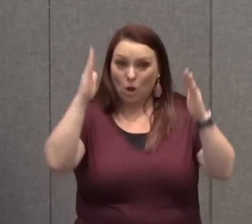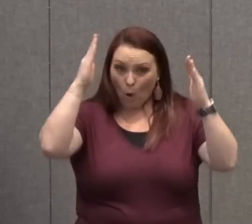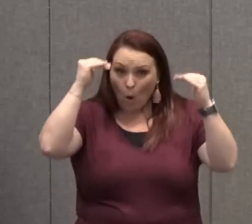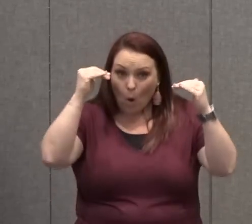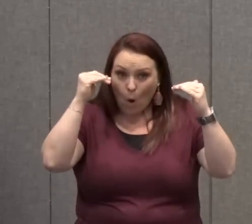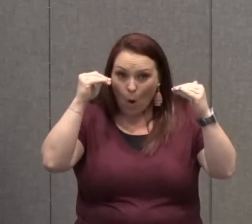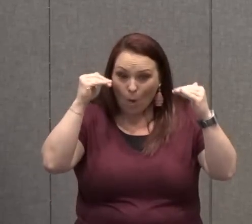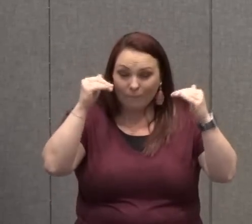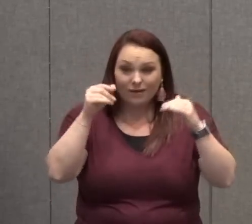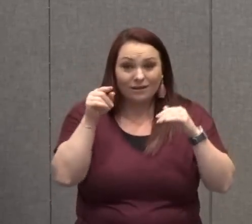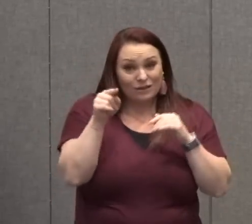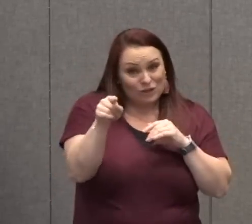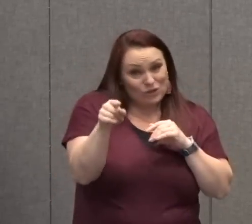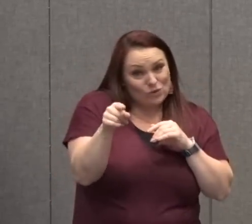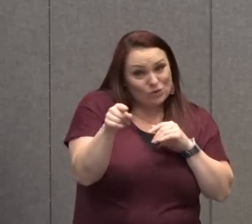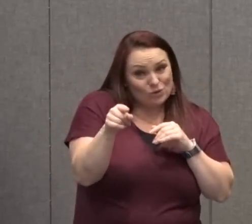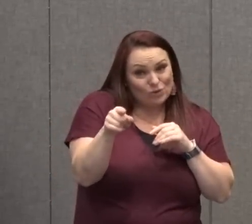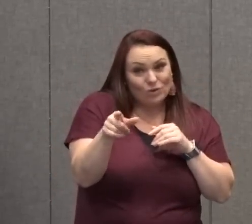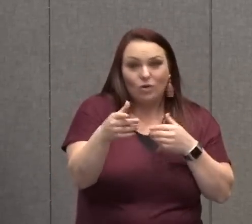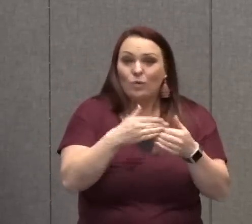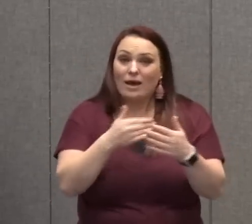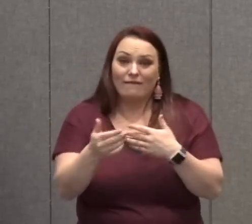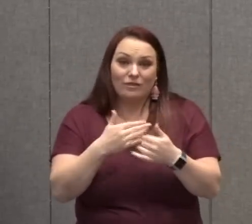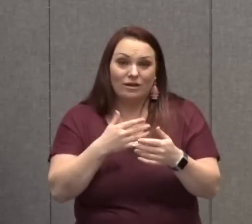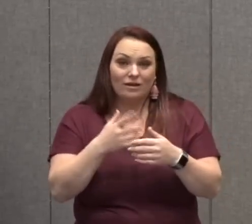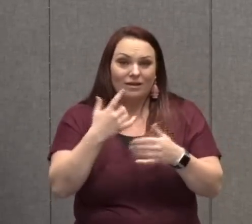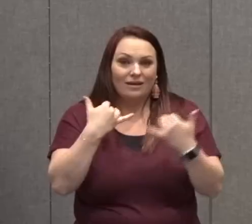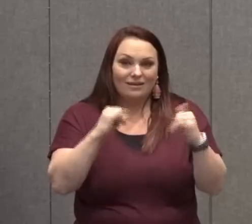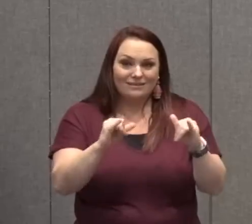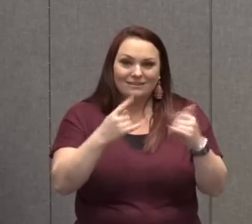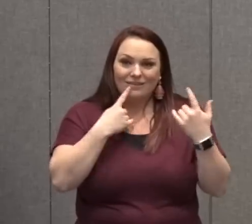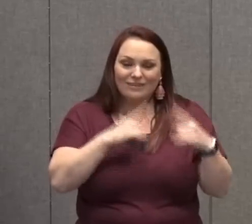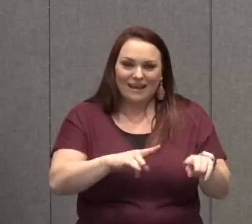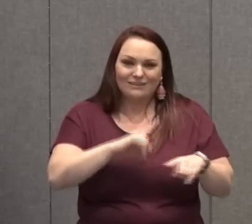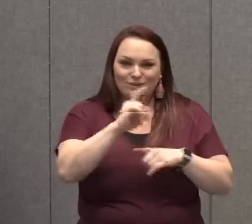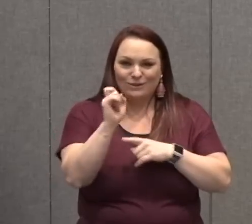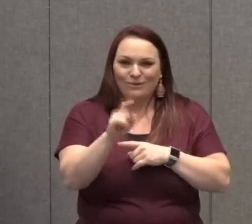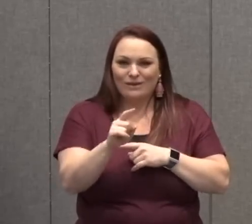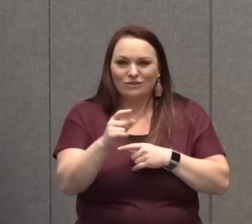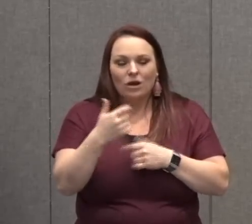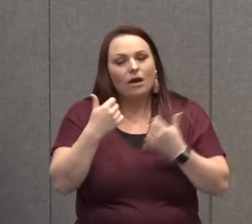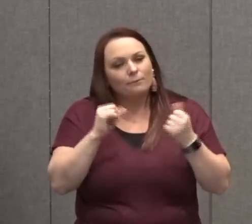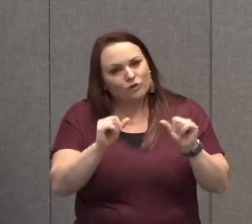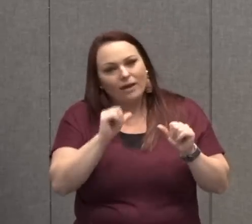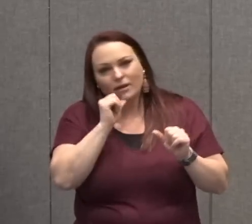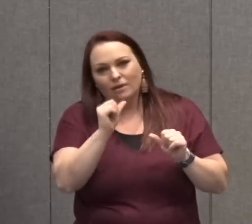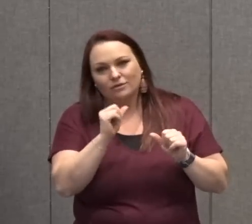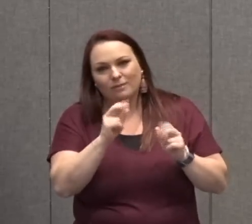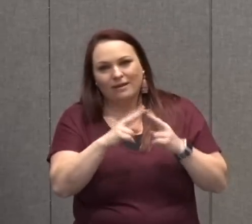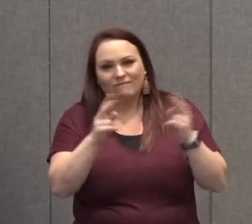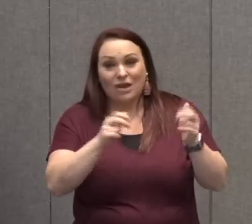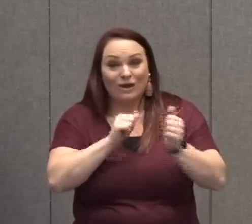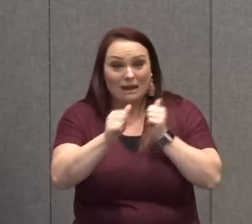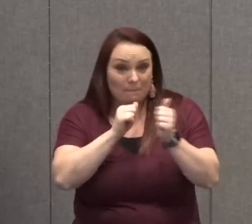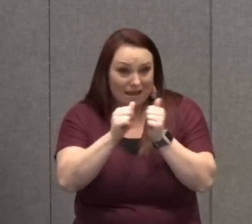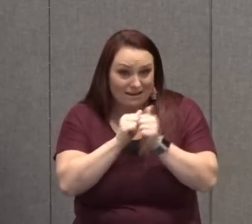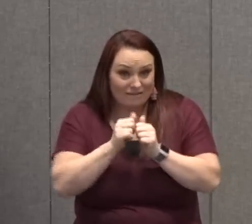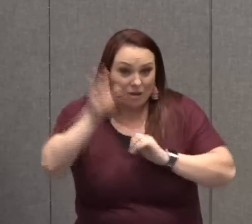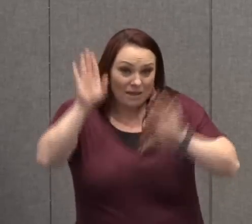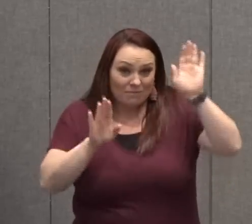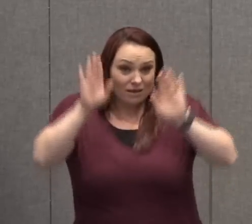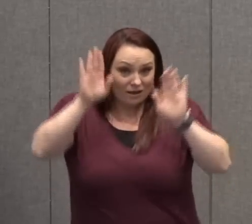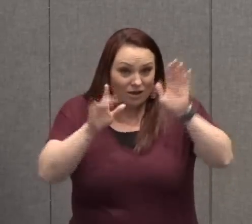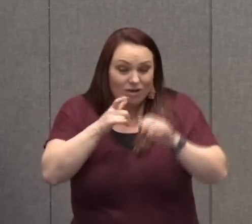whoever gets this question uh oh I still have to ask answer the question I'm trying not to be very competitive so